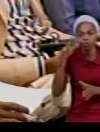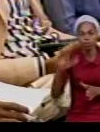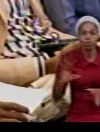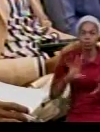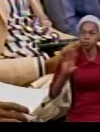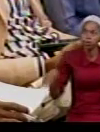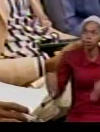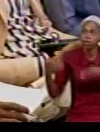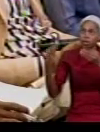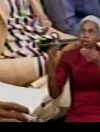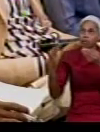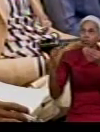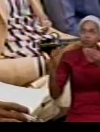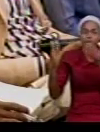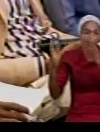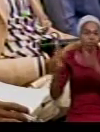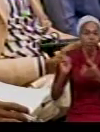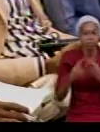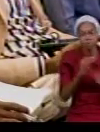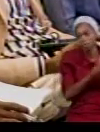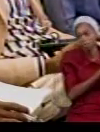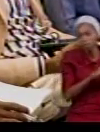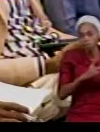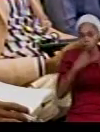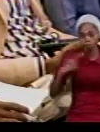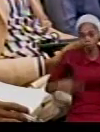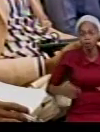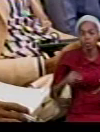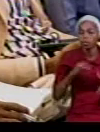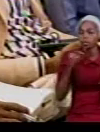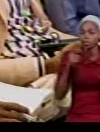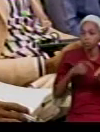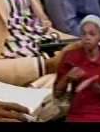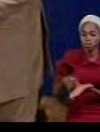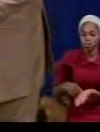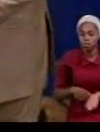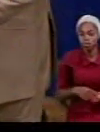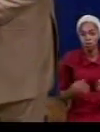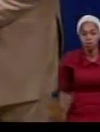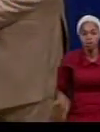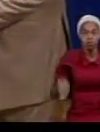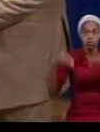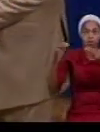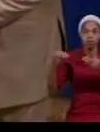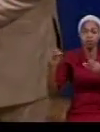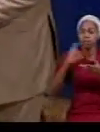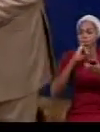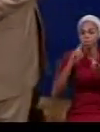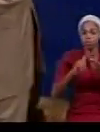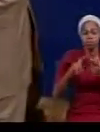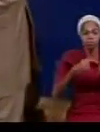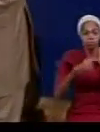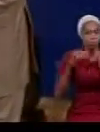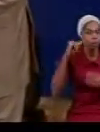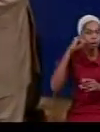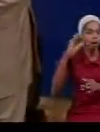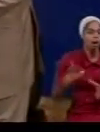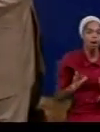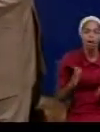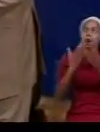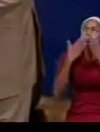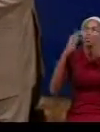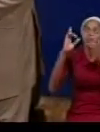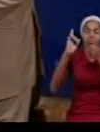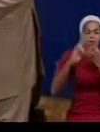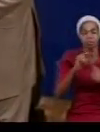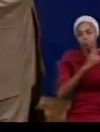particularly the burnt offering, was to express her gratitude to God. Question: in what way can a Christian